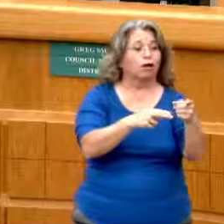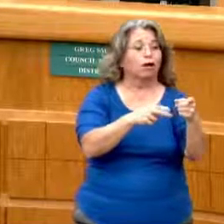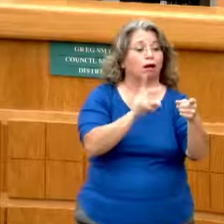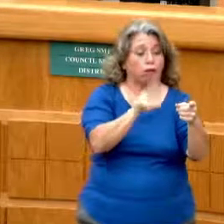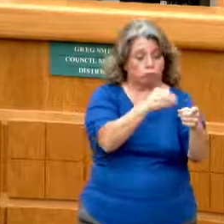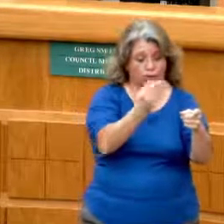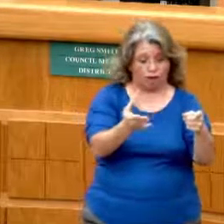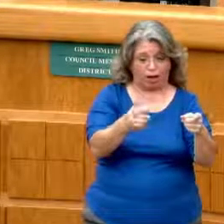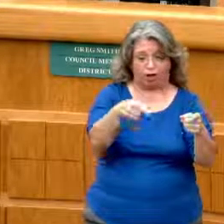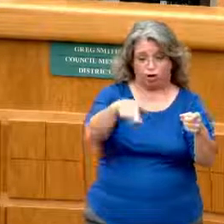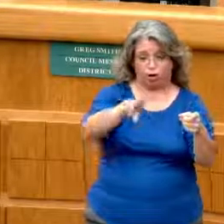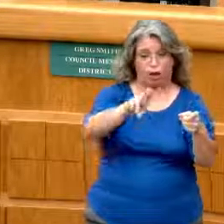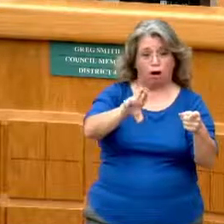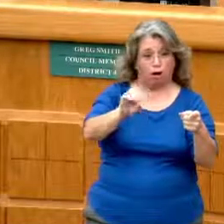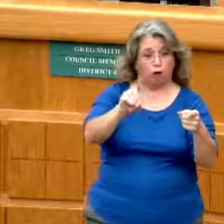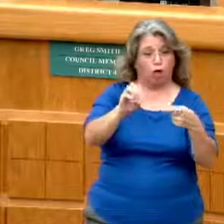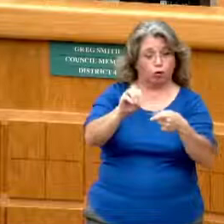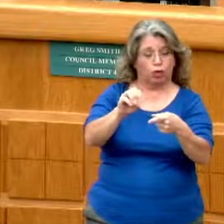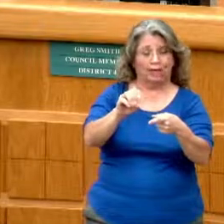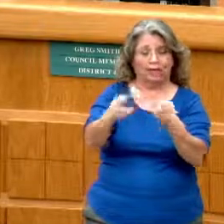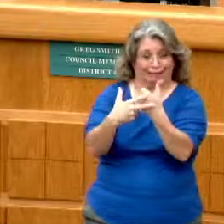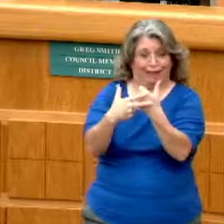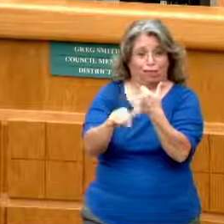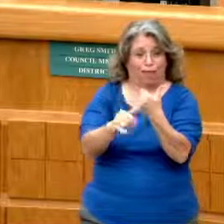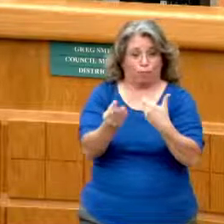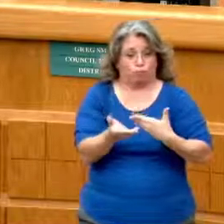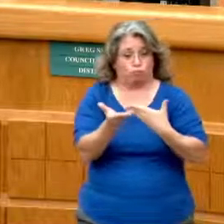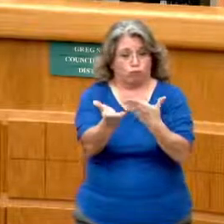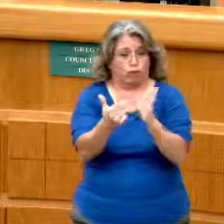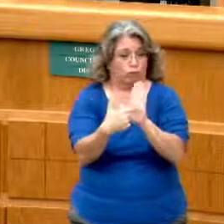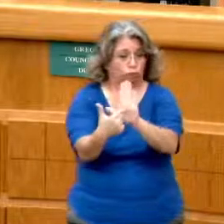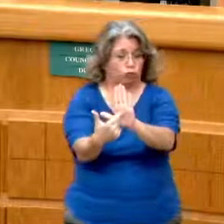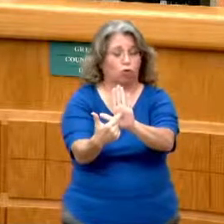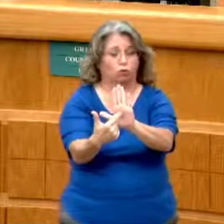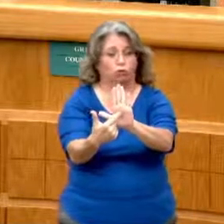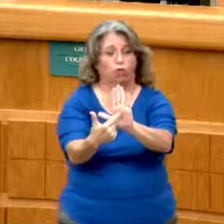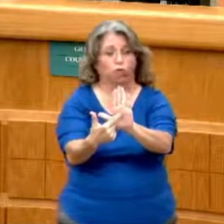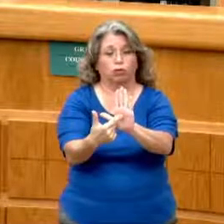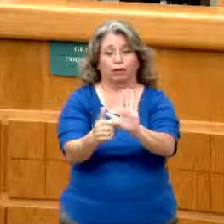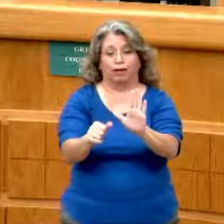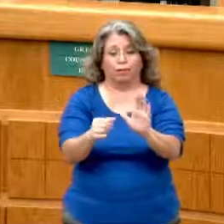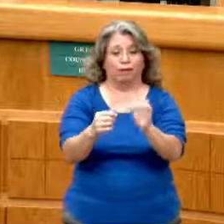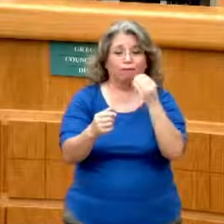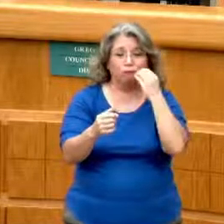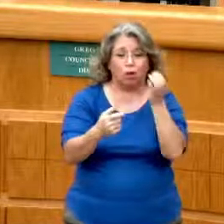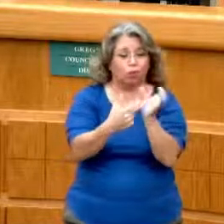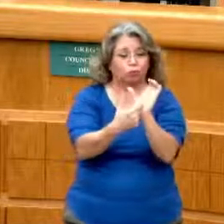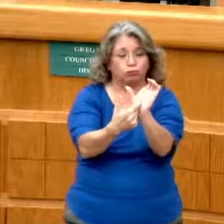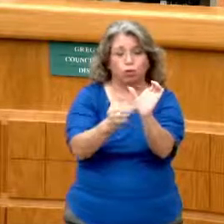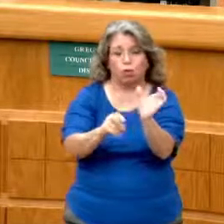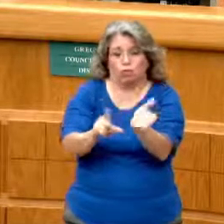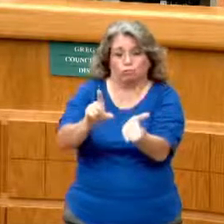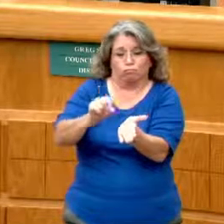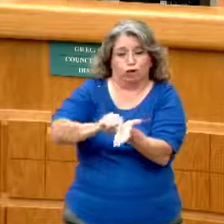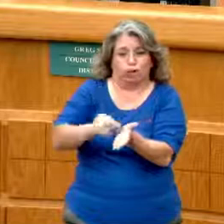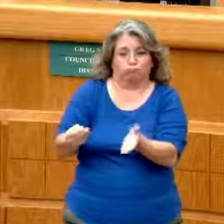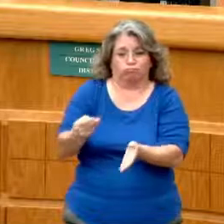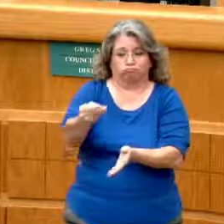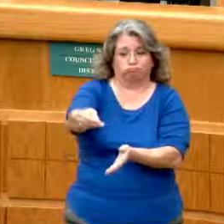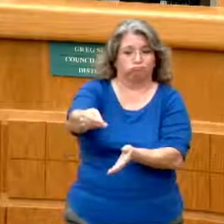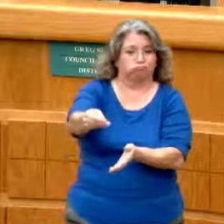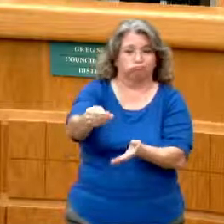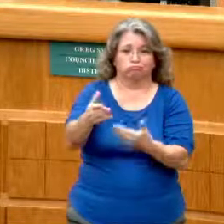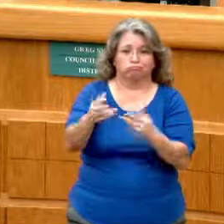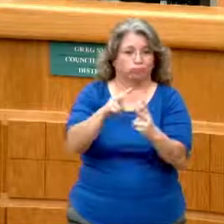code. So we want them to bring the QR code with them if they can. It can be on their phone, or they could have a printout. And if they